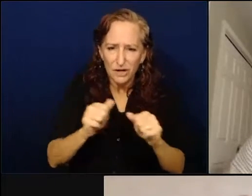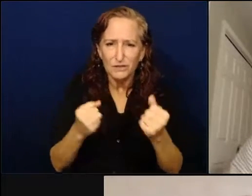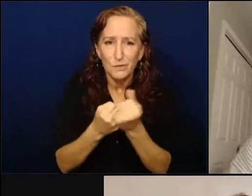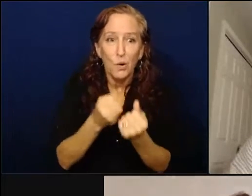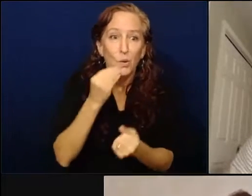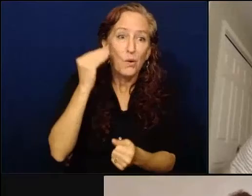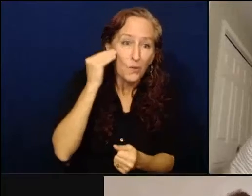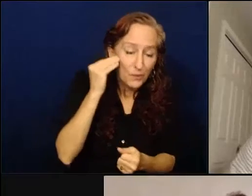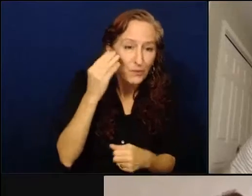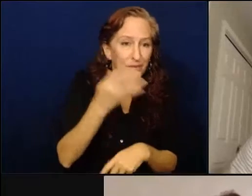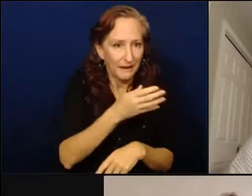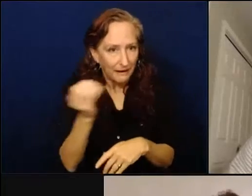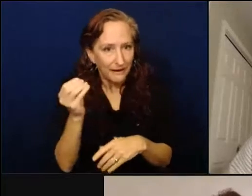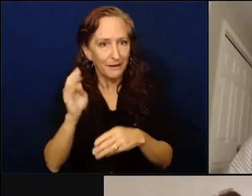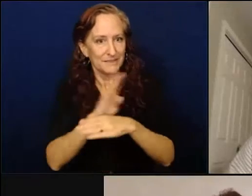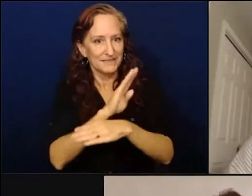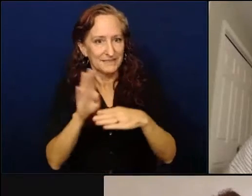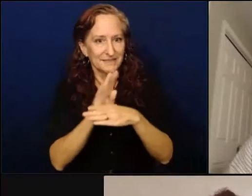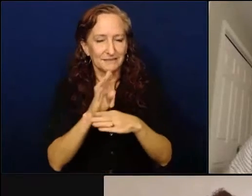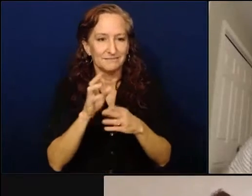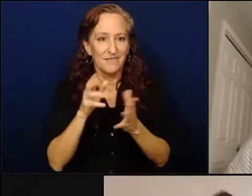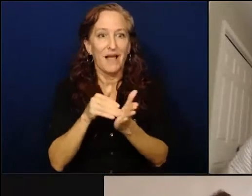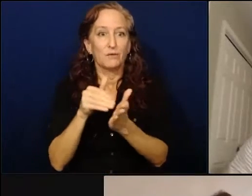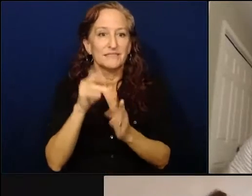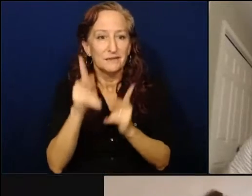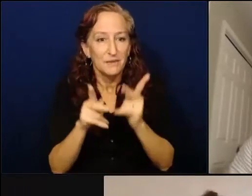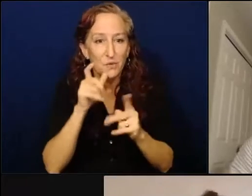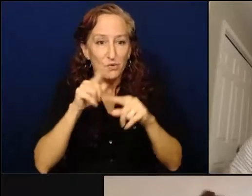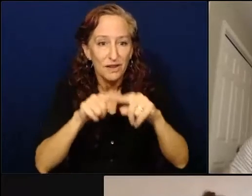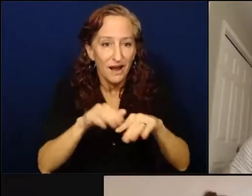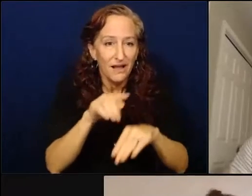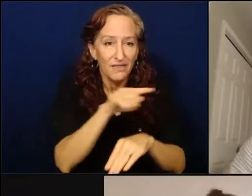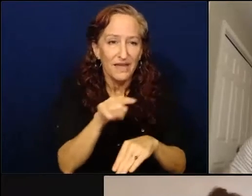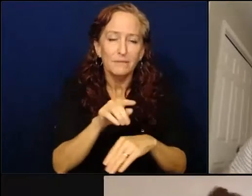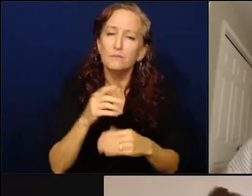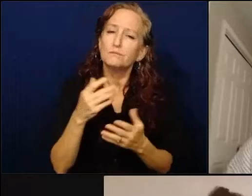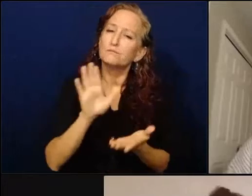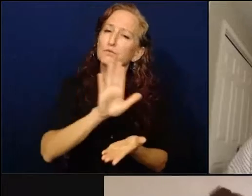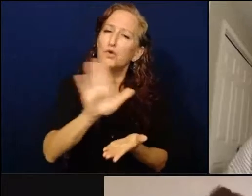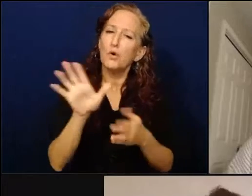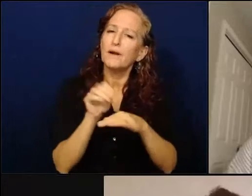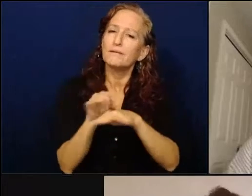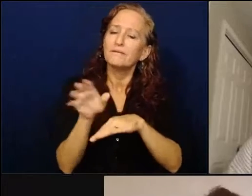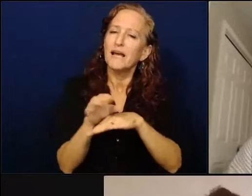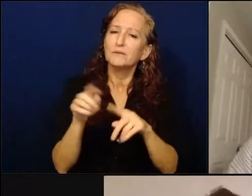hundreds and oftentimes thousands of employees that rely on them? Talk to us a little bit about some of the advice that you'd give to some of those